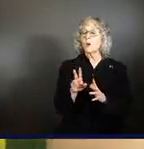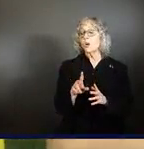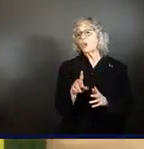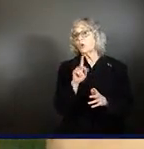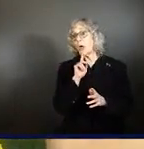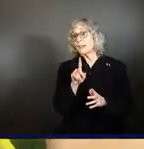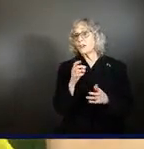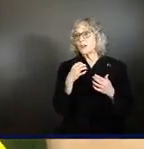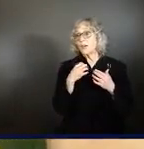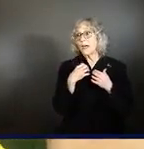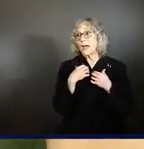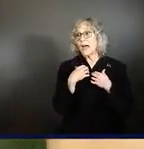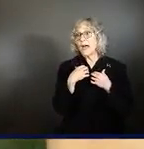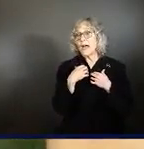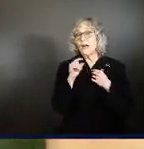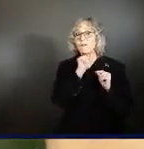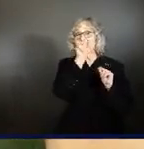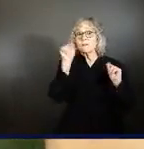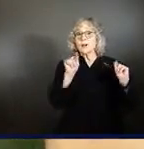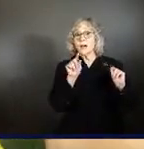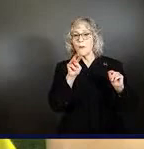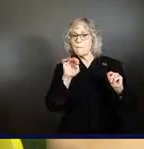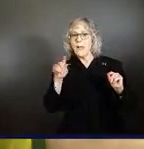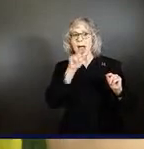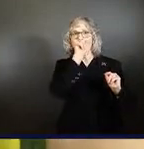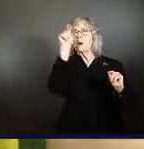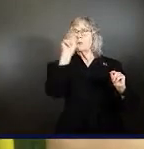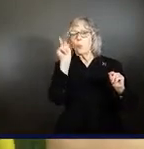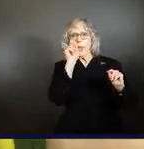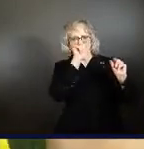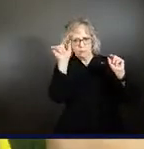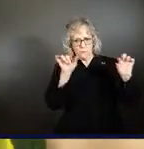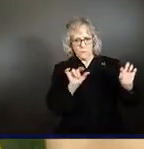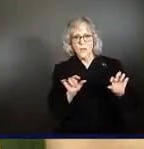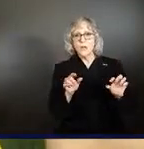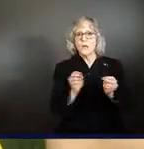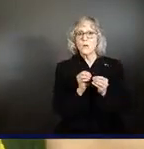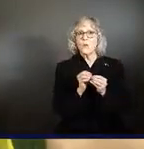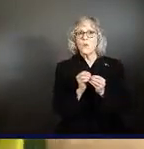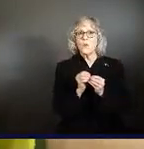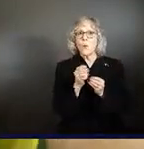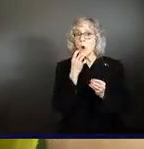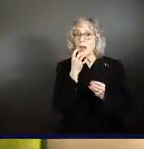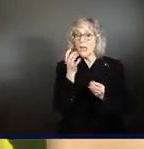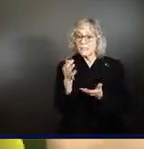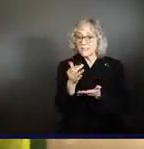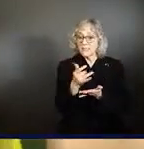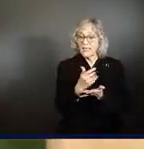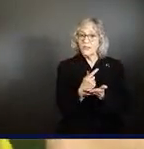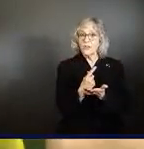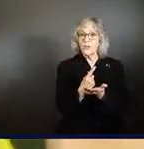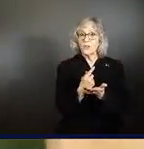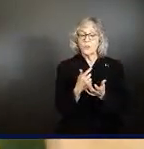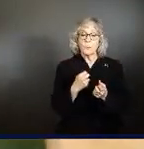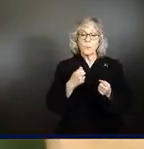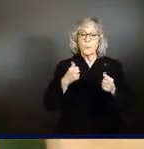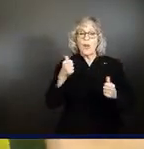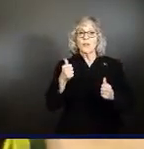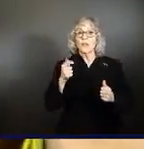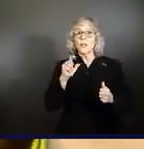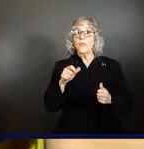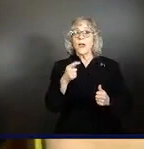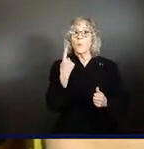have like a spatial map for where the light is coming in. And the more light you get, the brighter it is in that one wavelength and that one